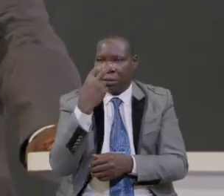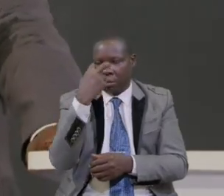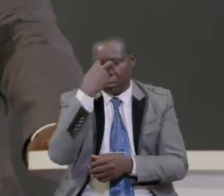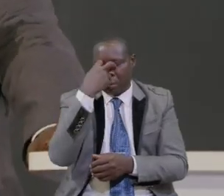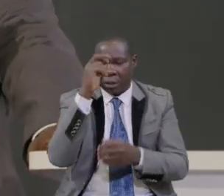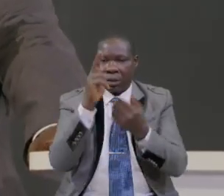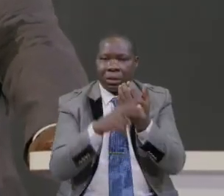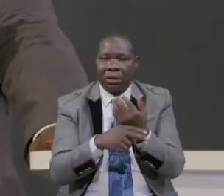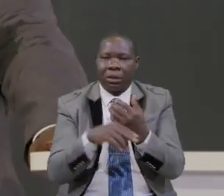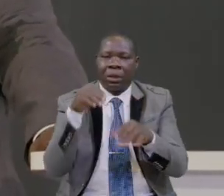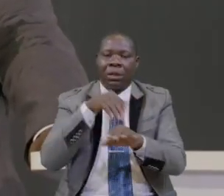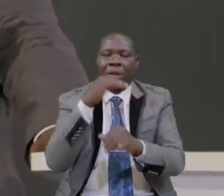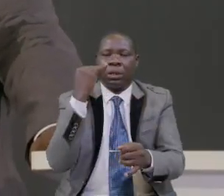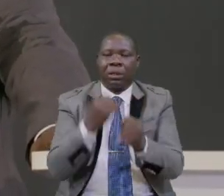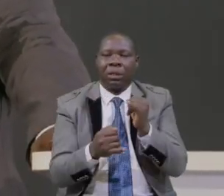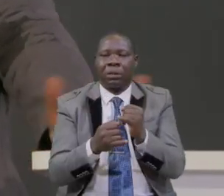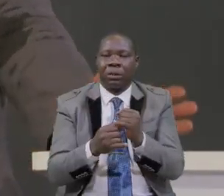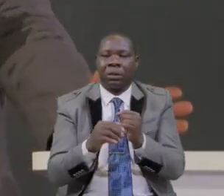Eventually, 8 months,